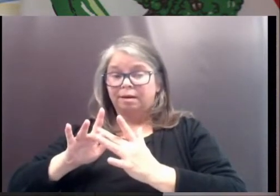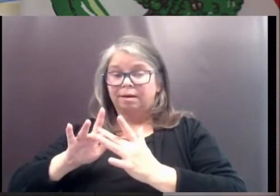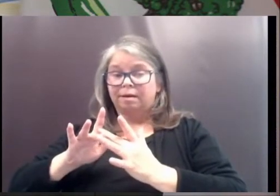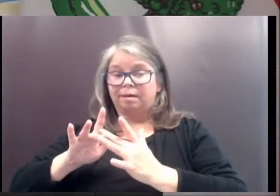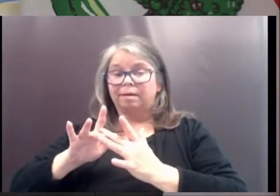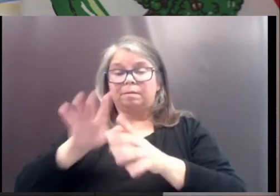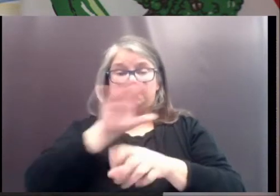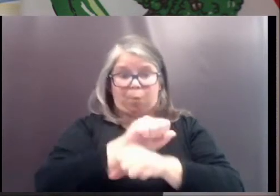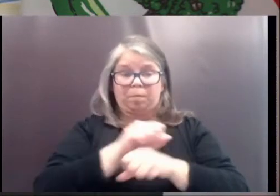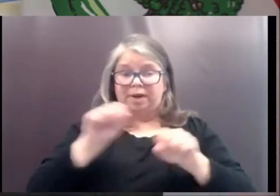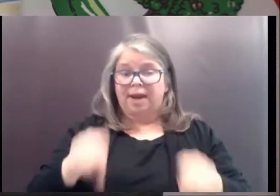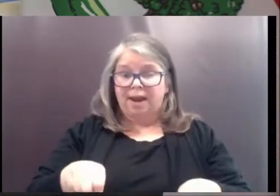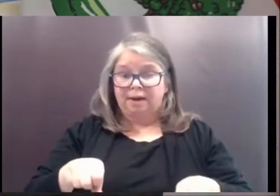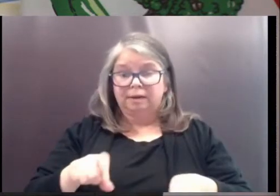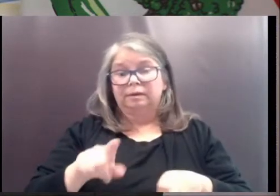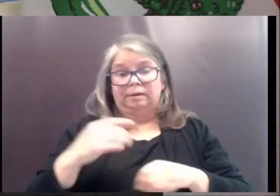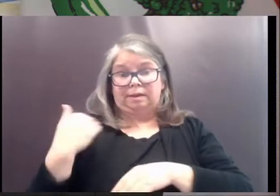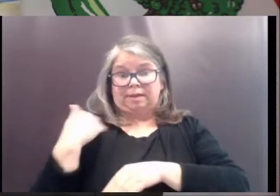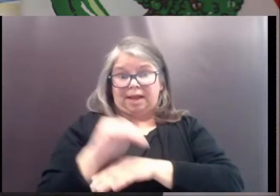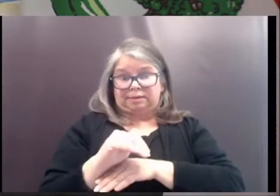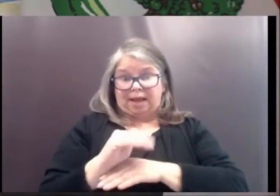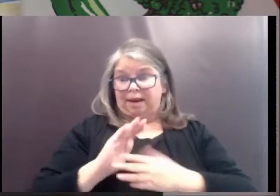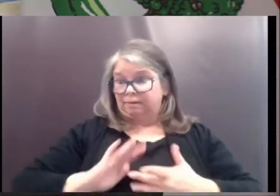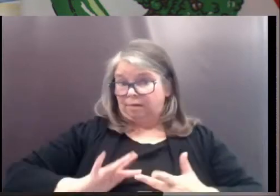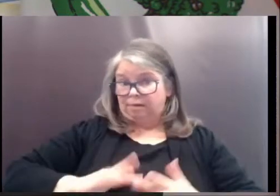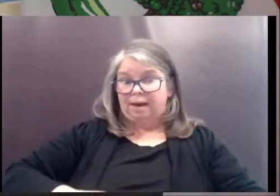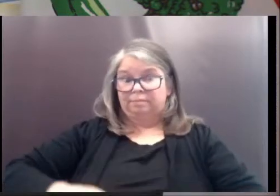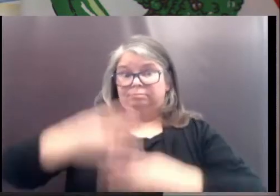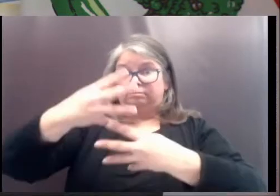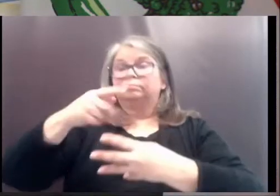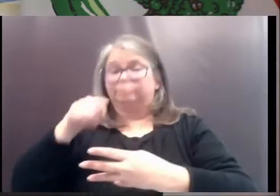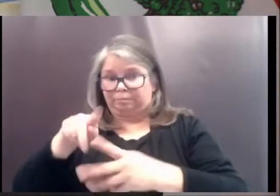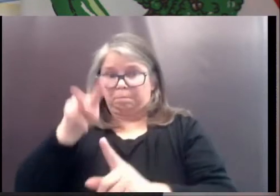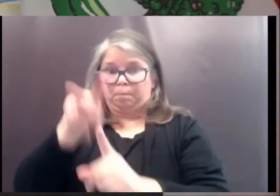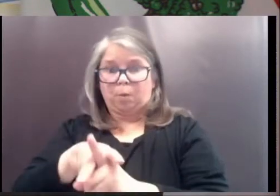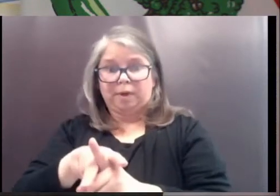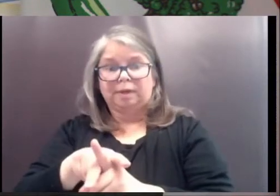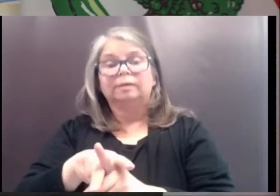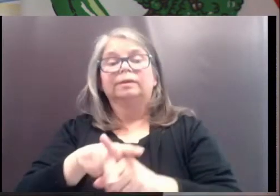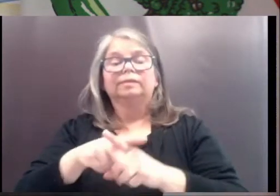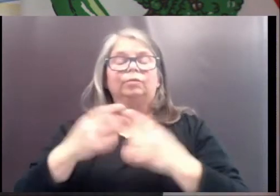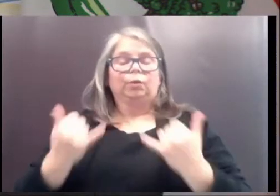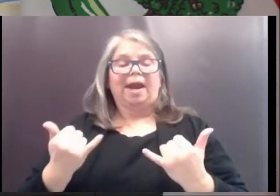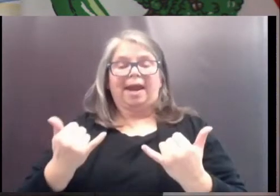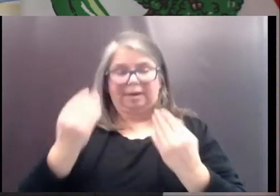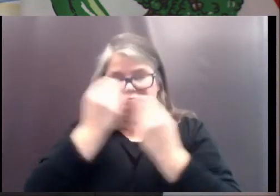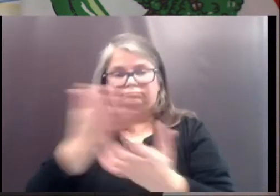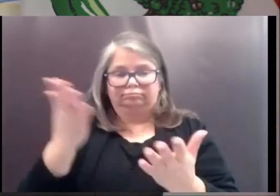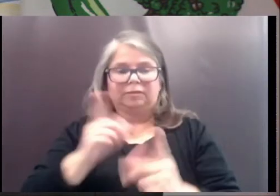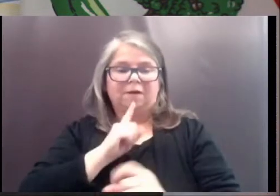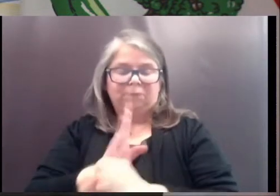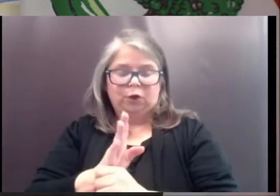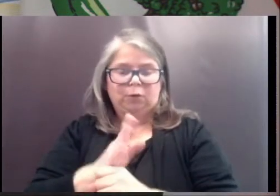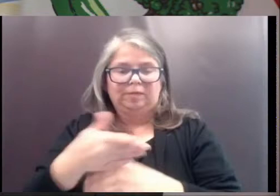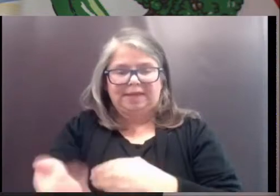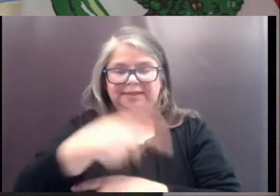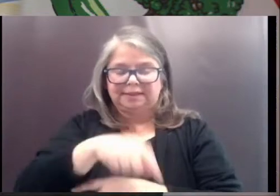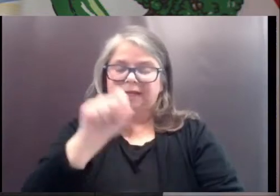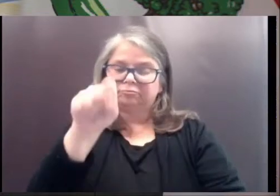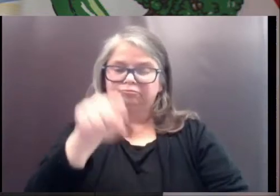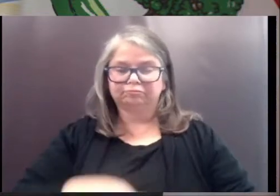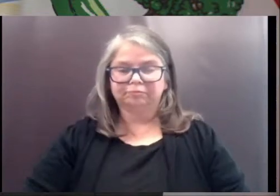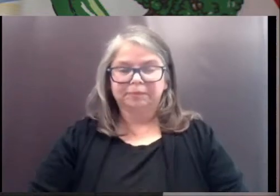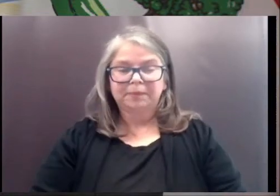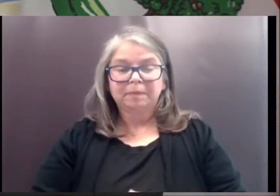late last night. So they would be receiving their calls today to schedule an appointment, and we work with people depending